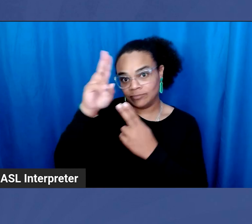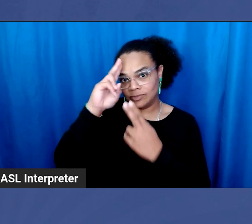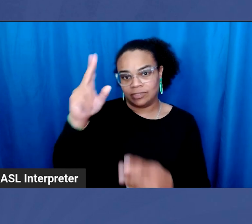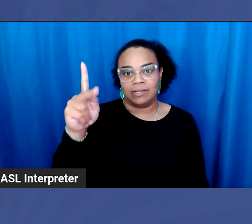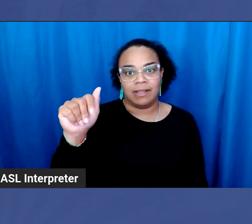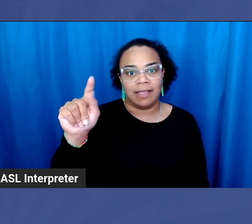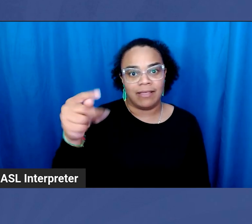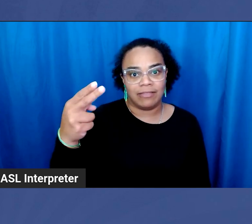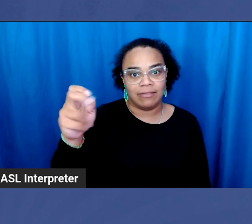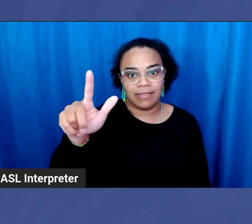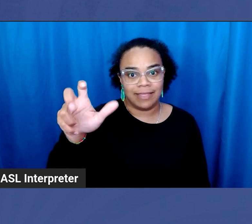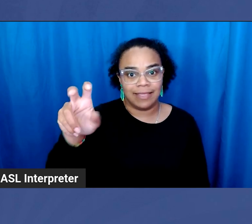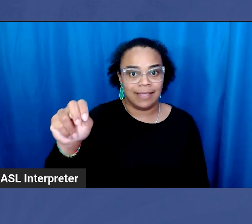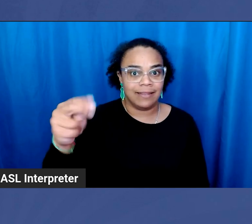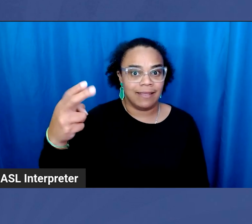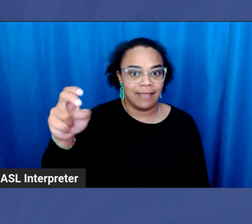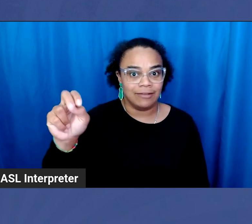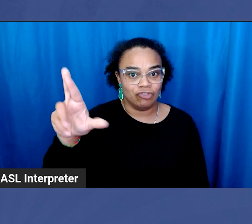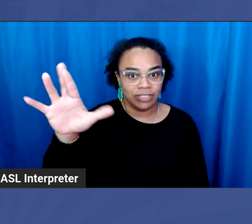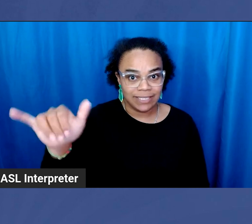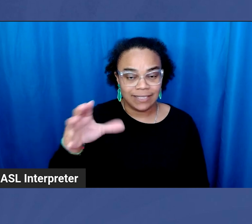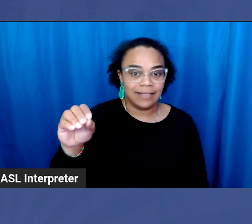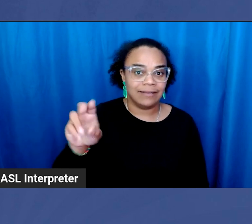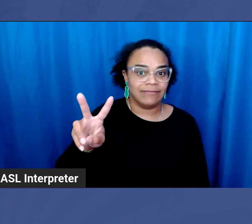Henry and Veronica Abuchek.